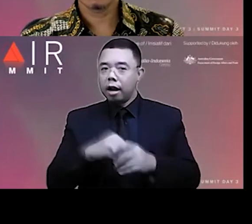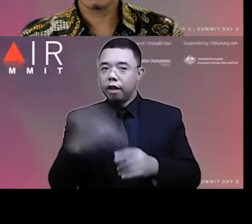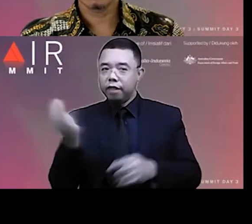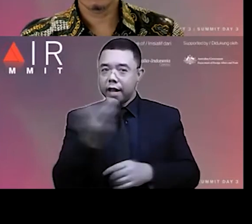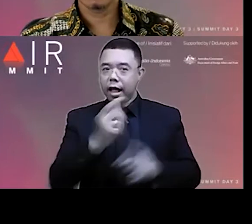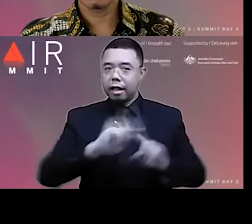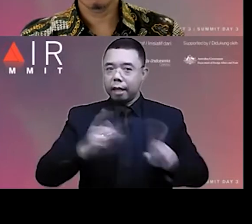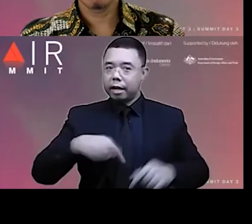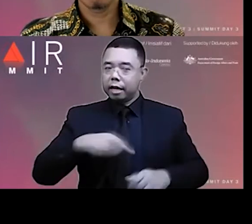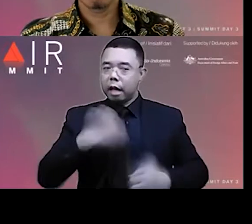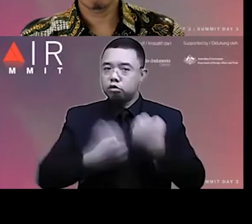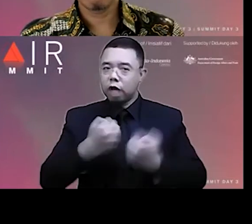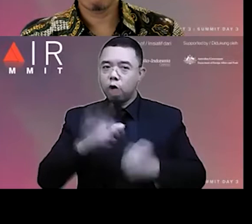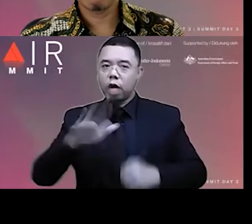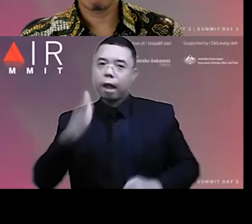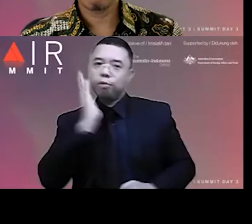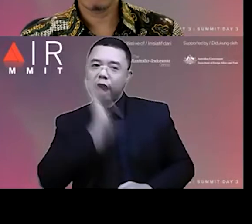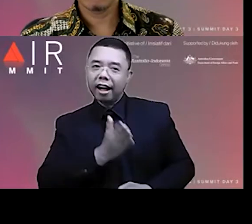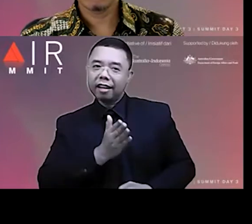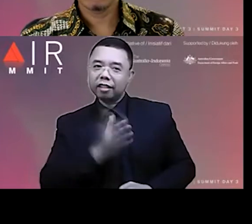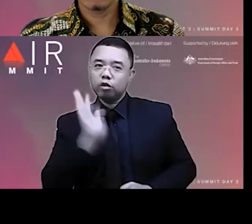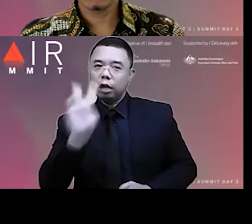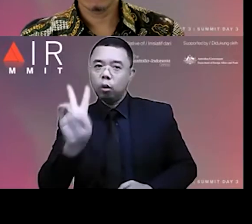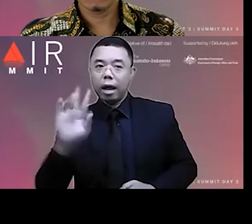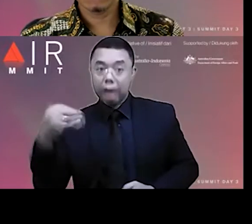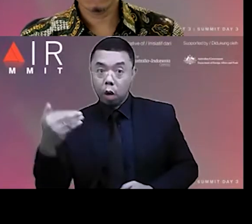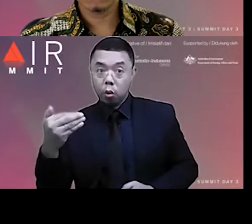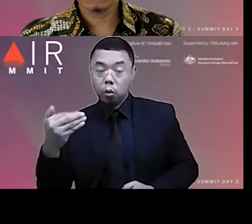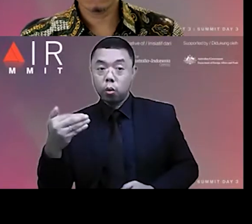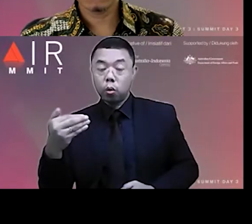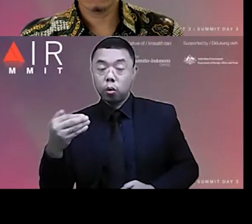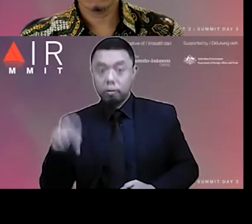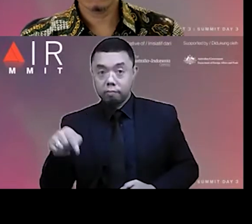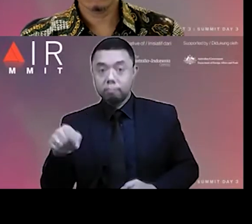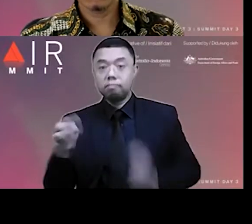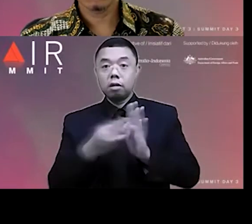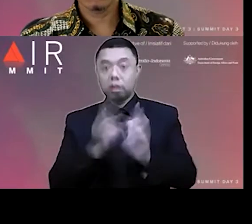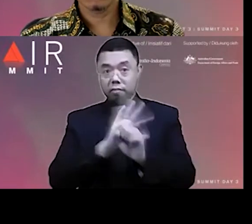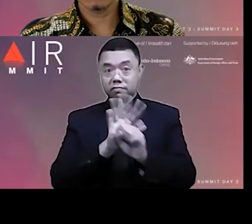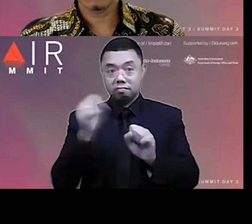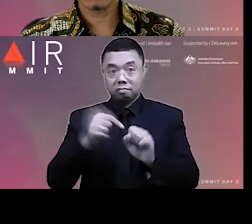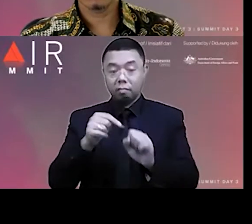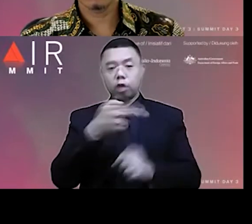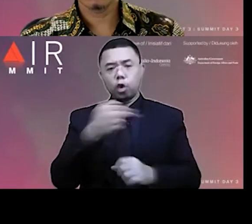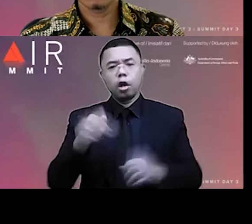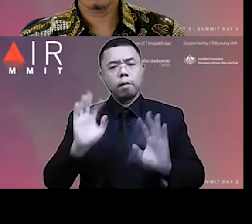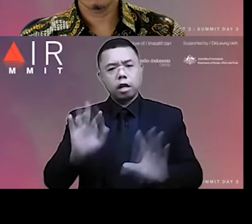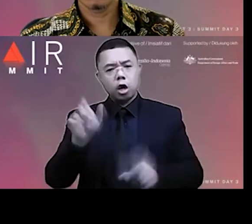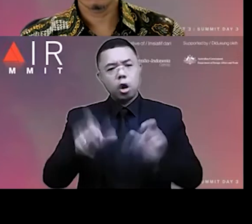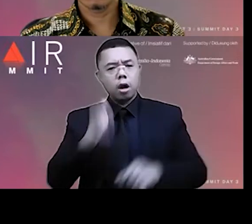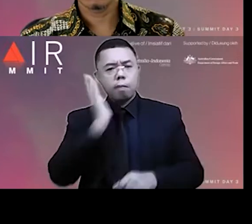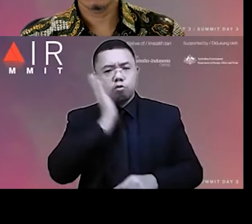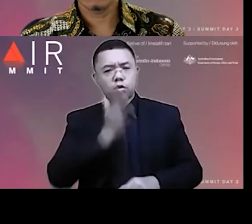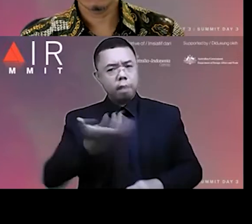2 years of pandemic, and we have in Indonesia, there are so many young people who want to innovate, who want to